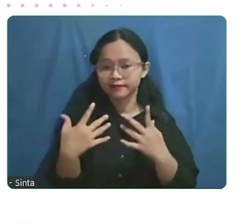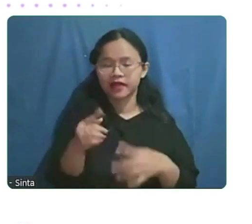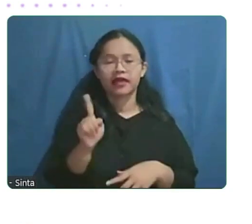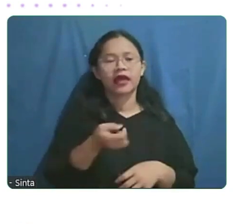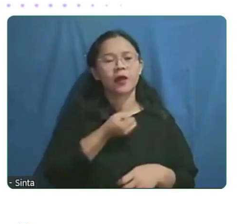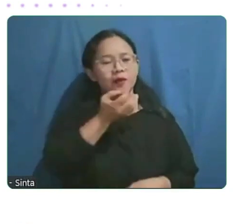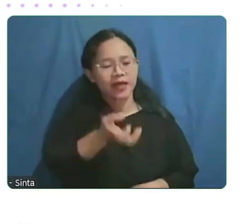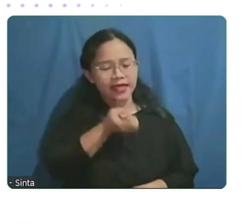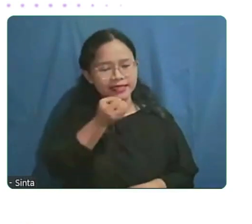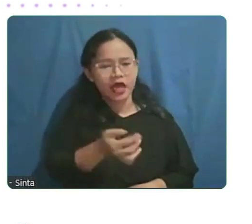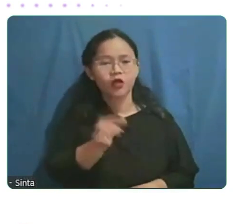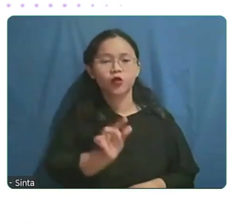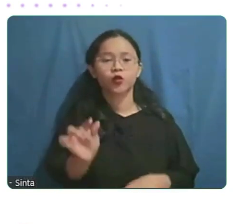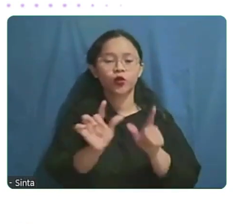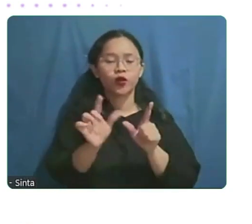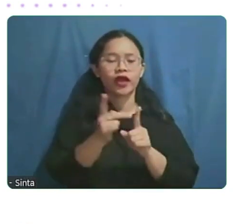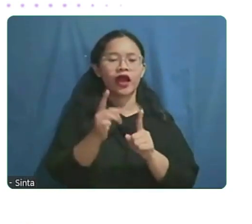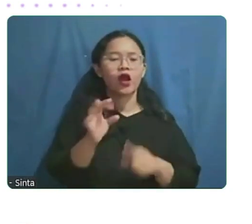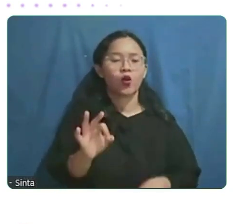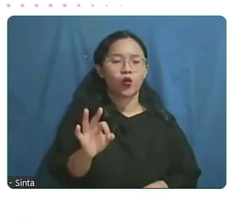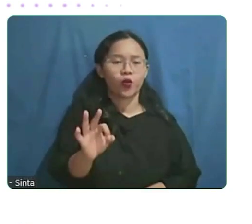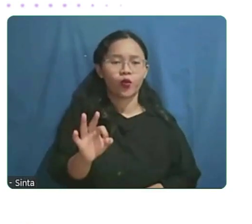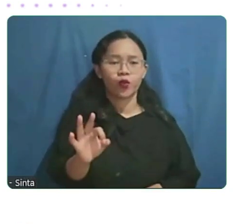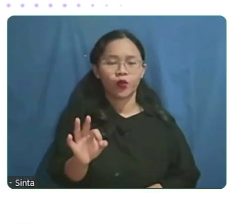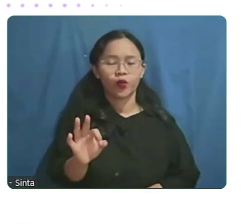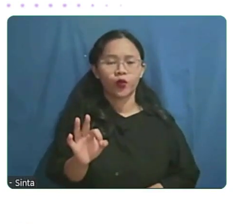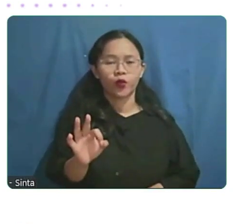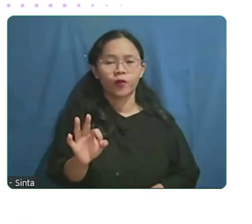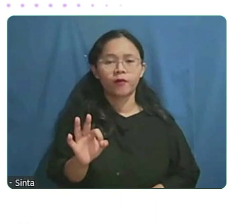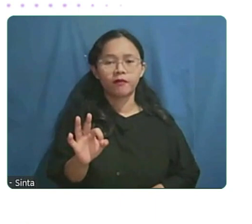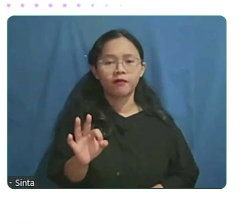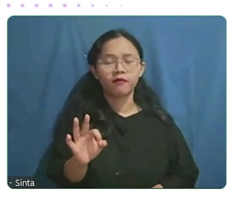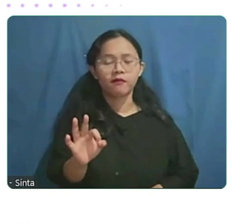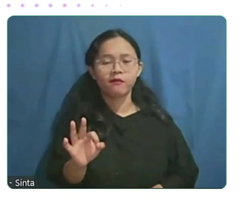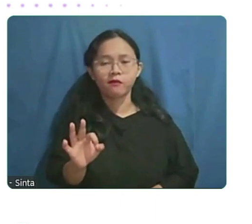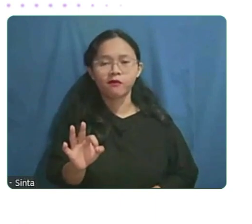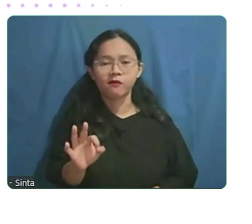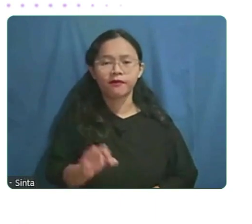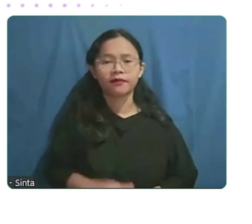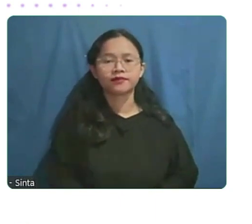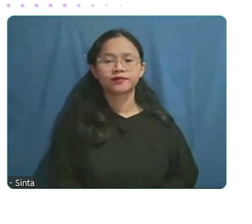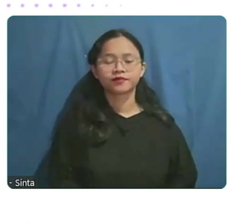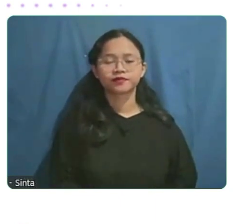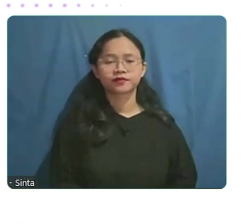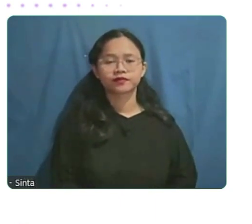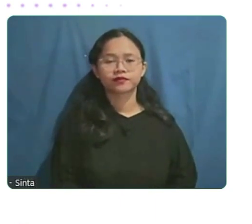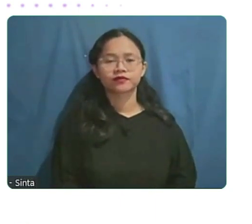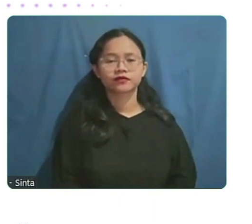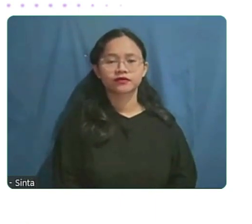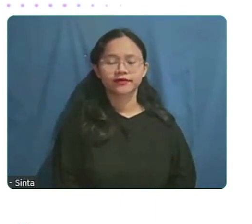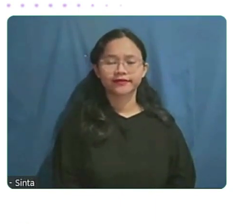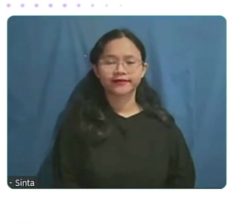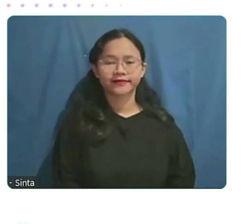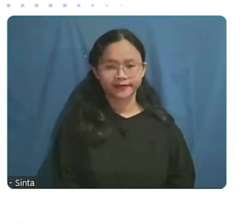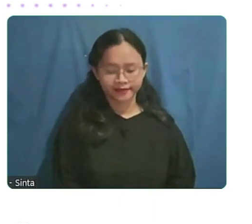Air Quality Guidelines, and external reviewer of UNEP Science-Based Solutions for Air Pollution. Professor Jalaluddin